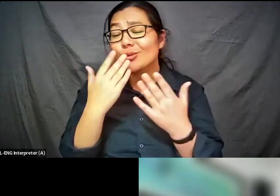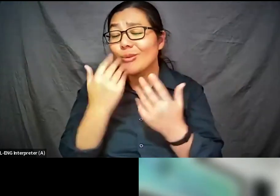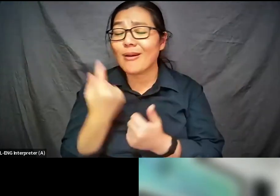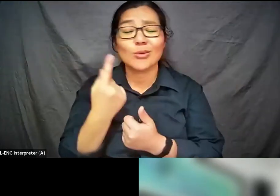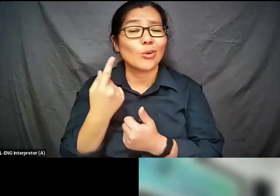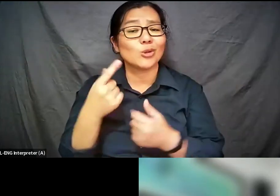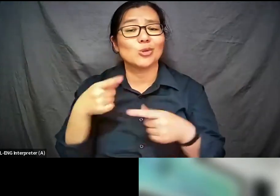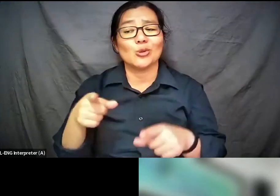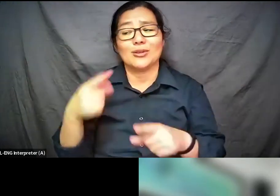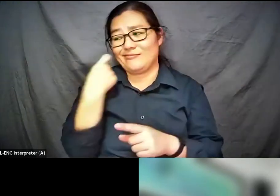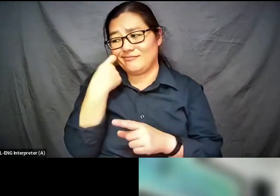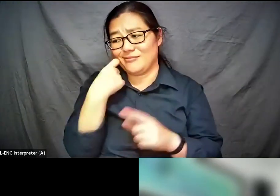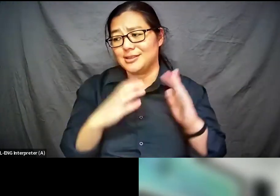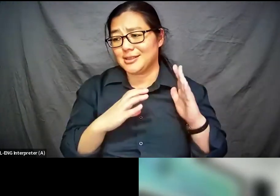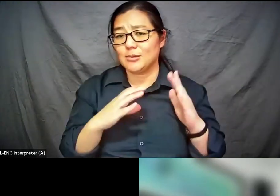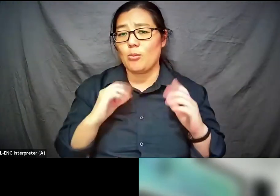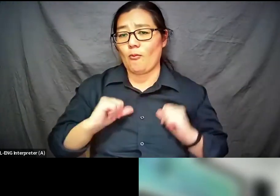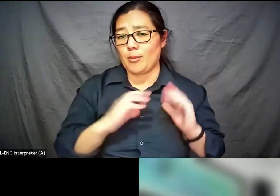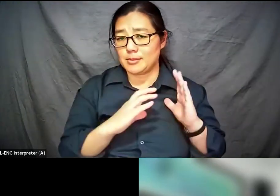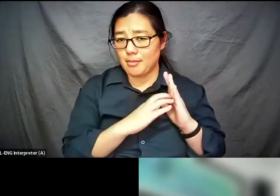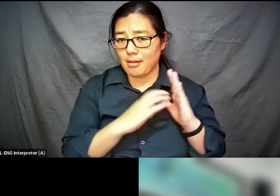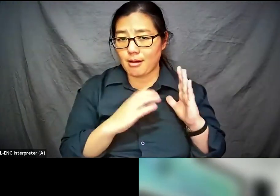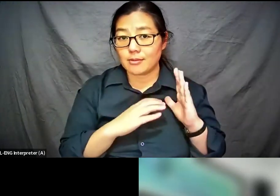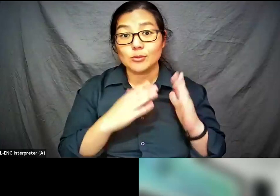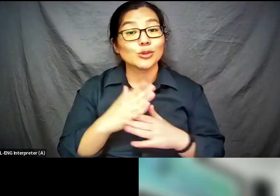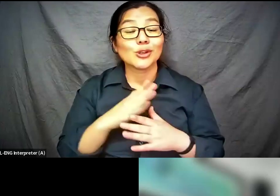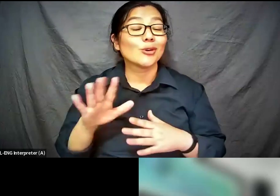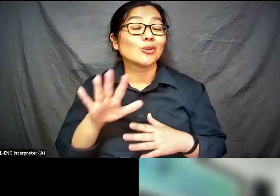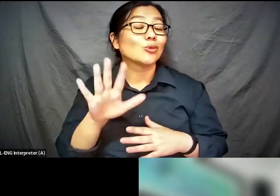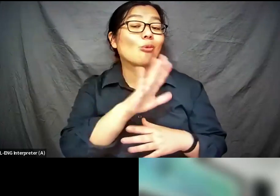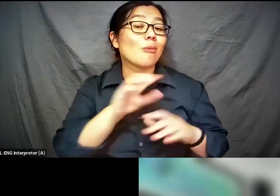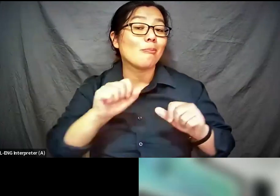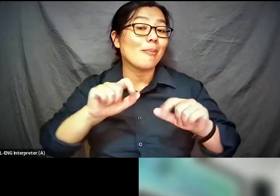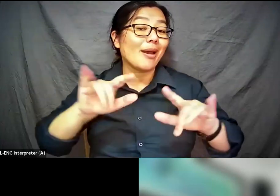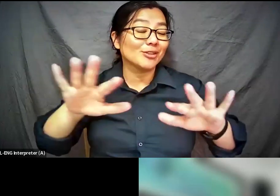a history of archives and museums,